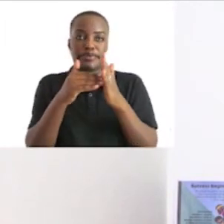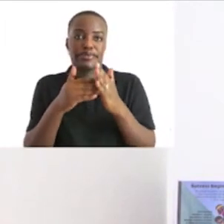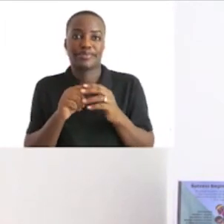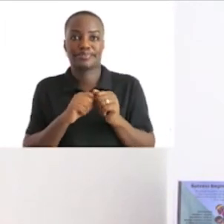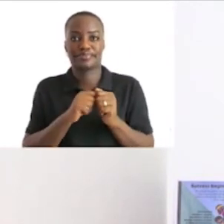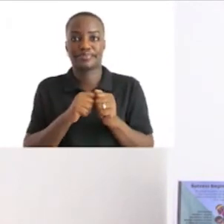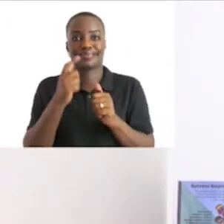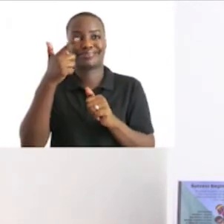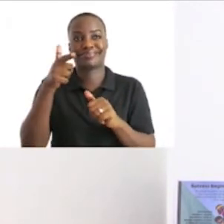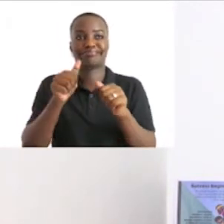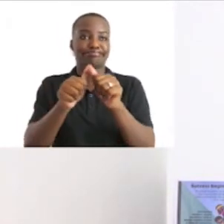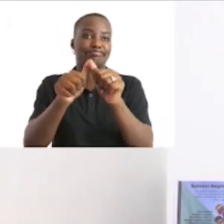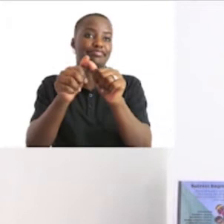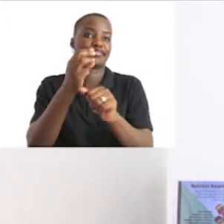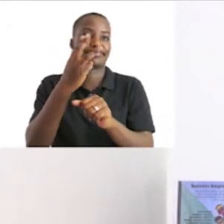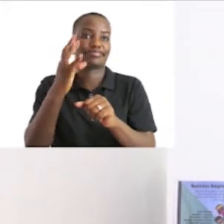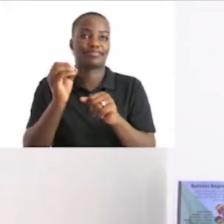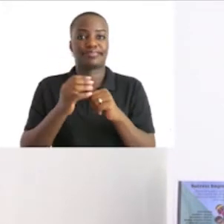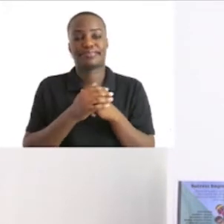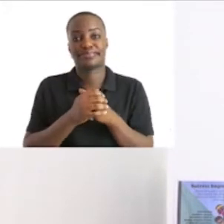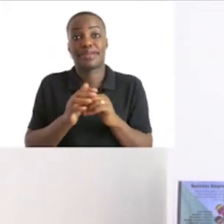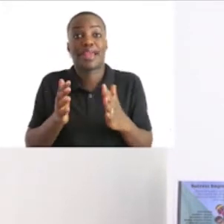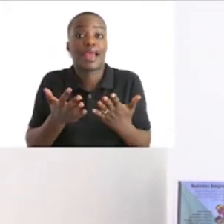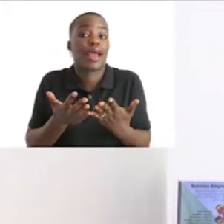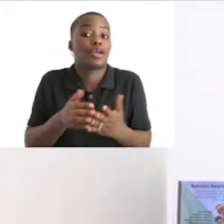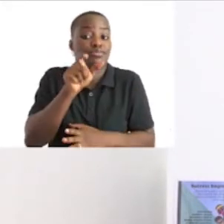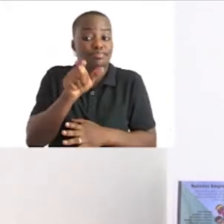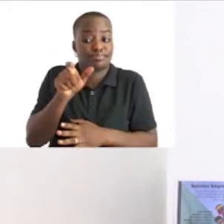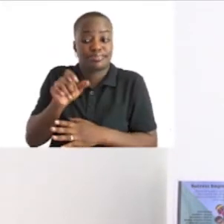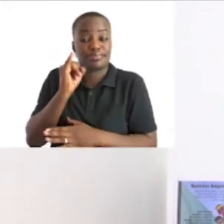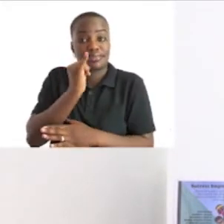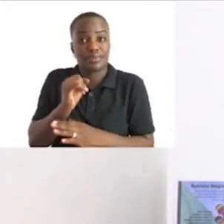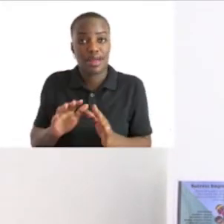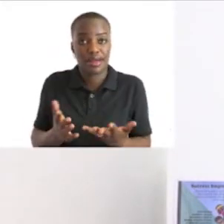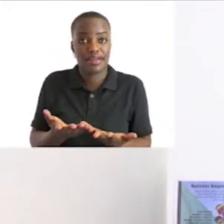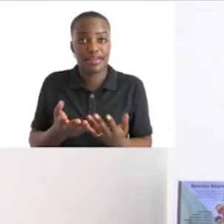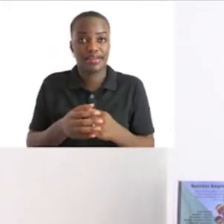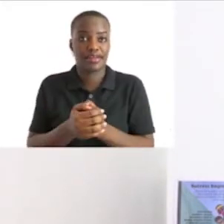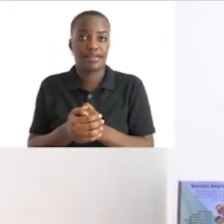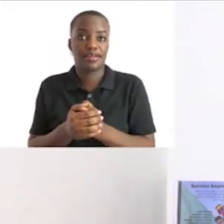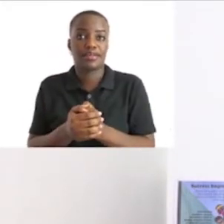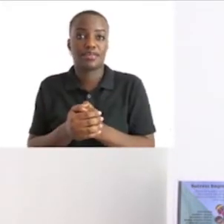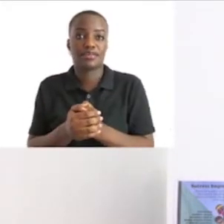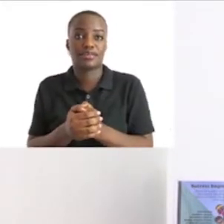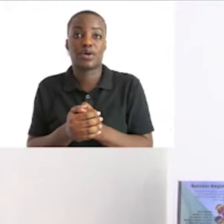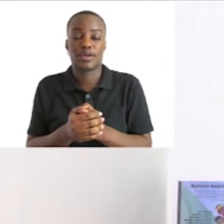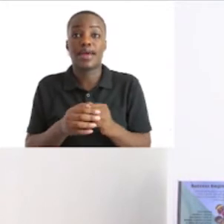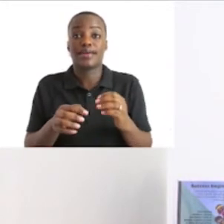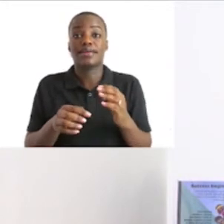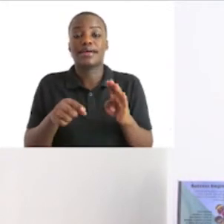now. How are we going to draw this bar graph? Well, we are going to use the tally